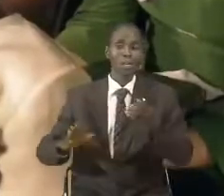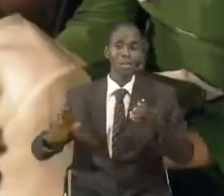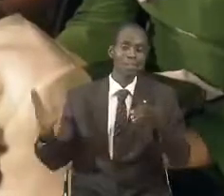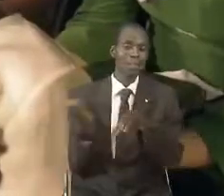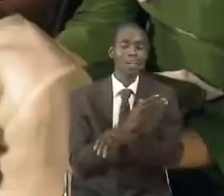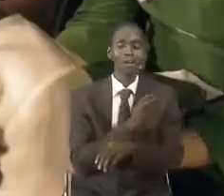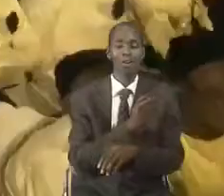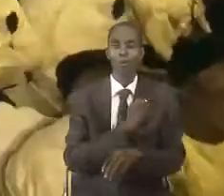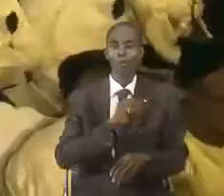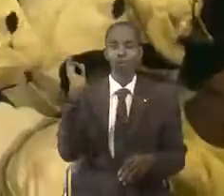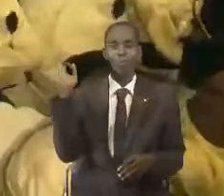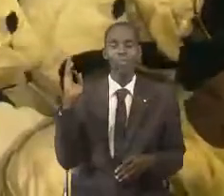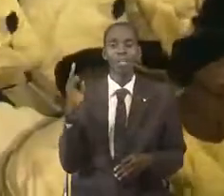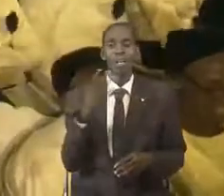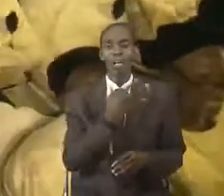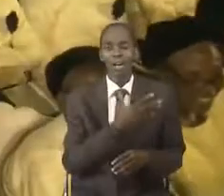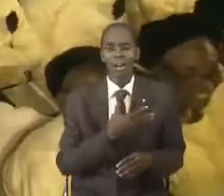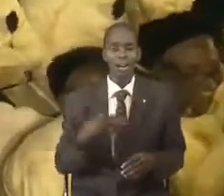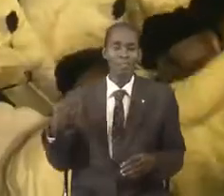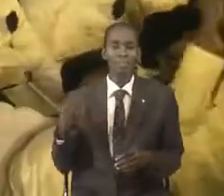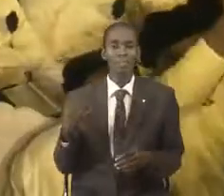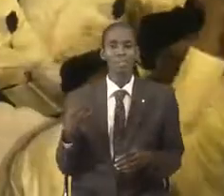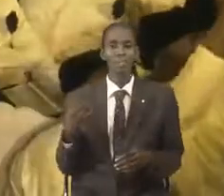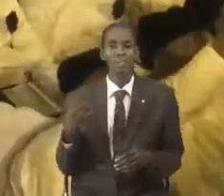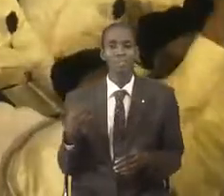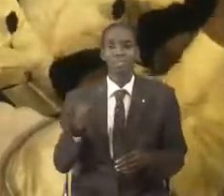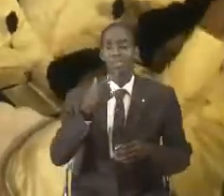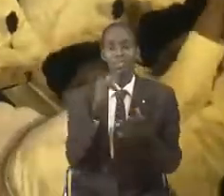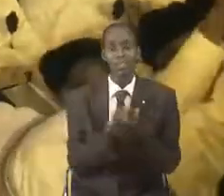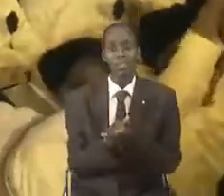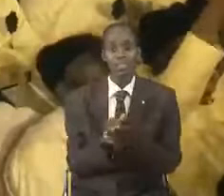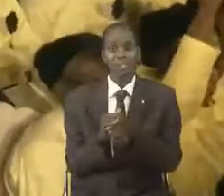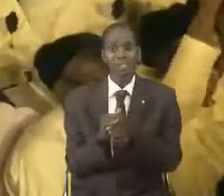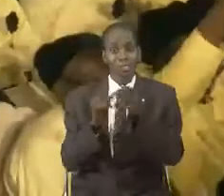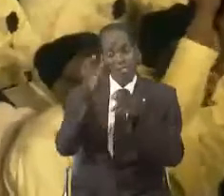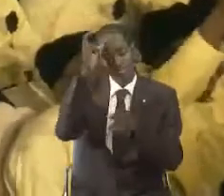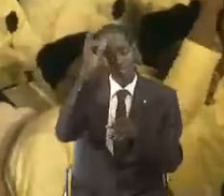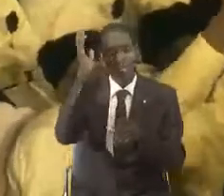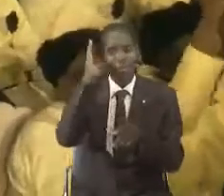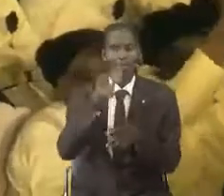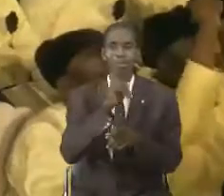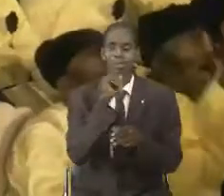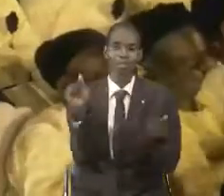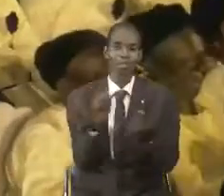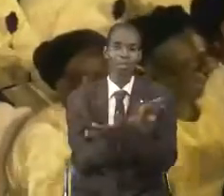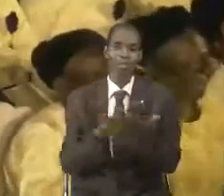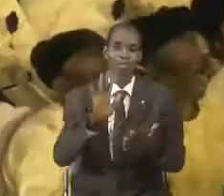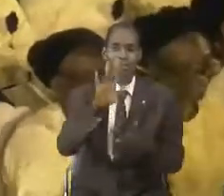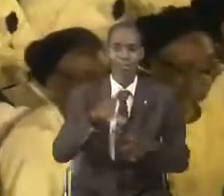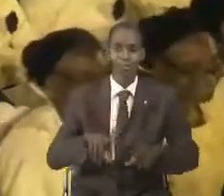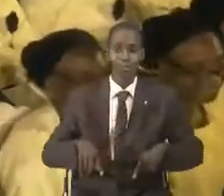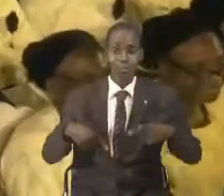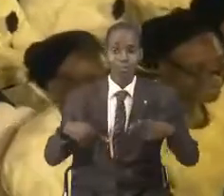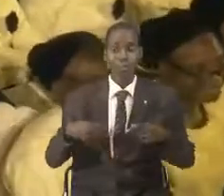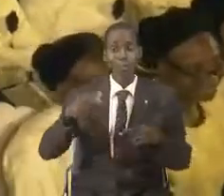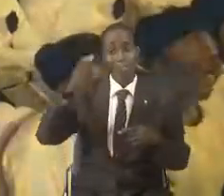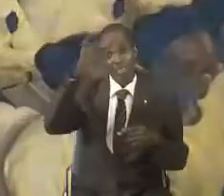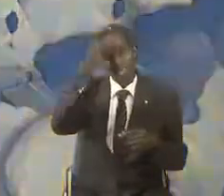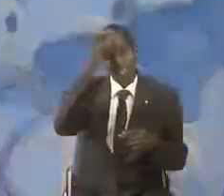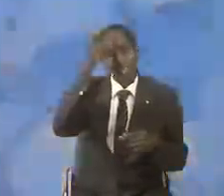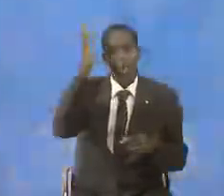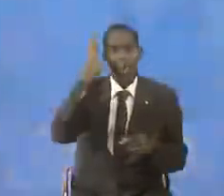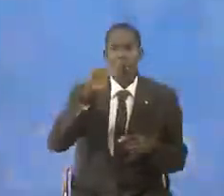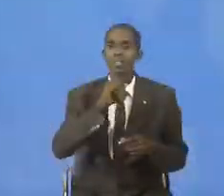spiritual knockout, knock down, knock off. He knocked him away and he said, he will not destroy